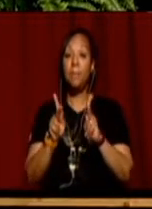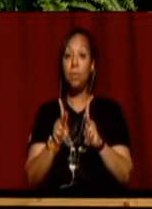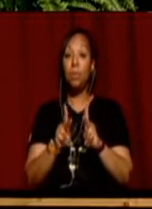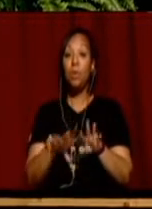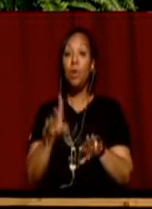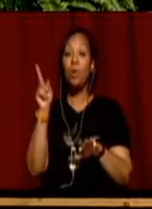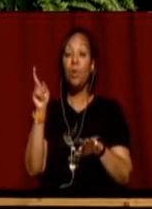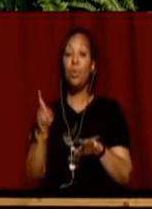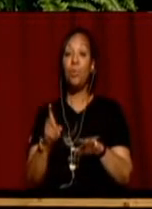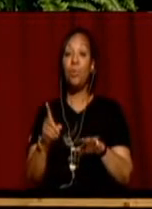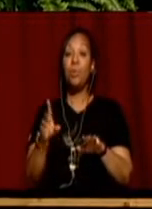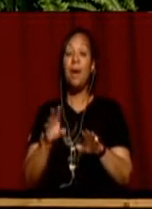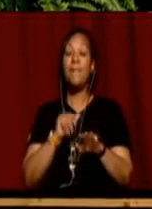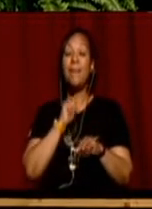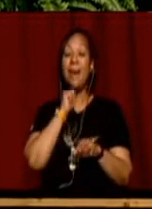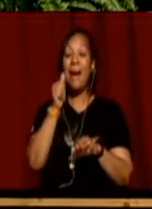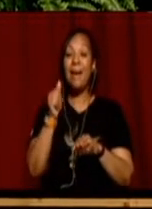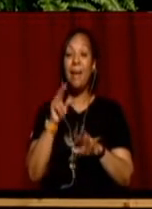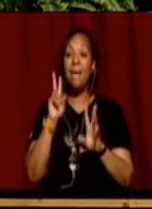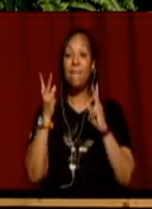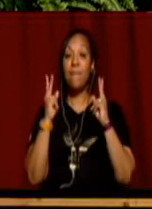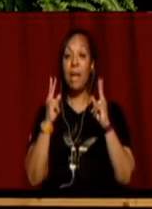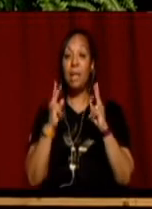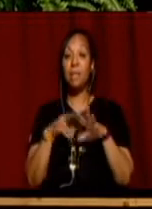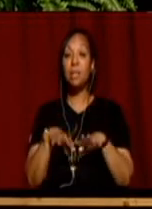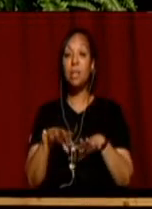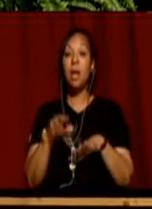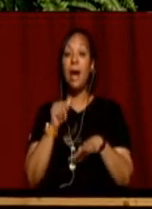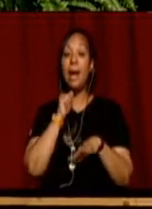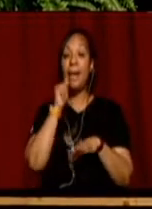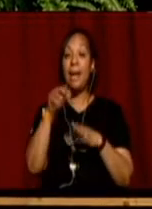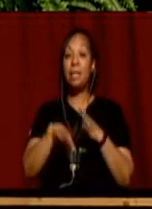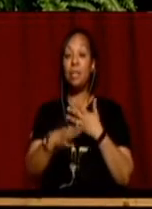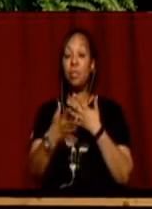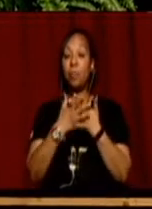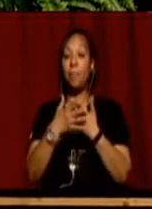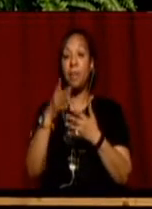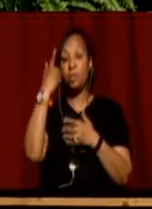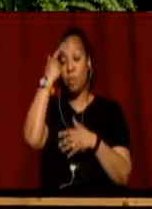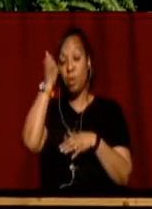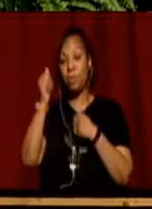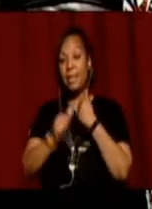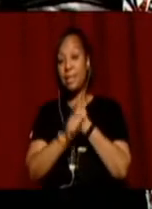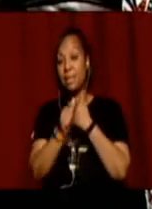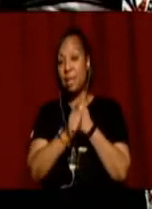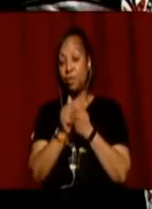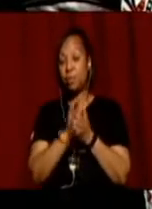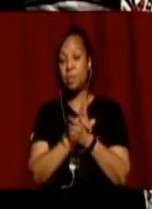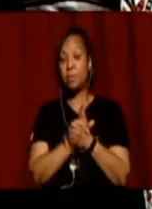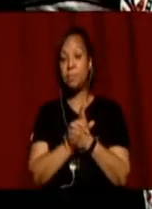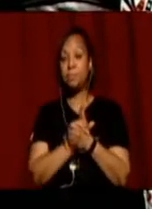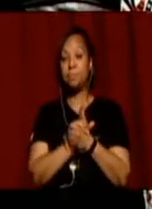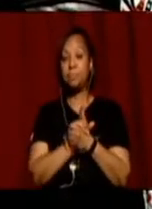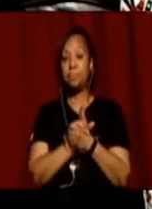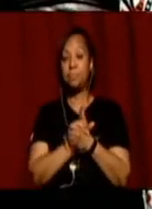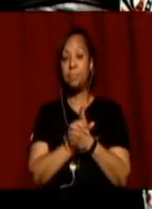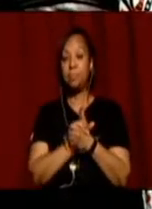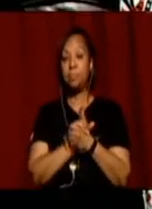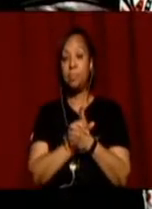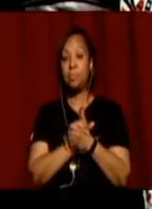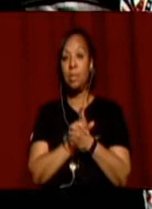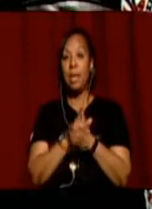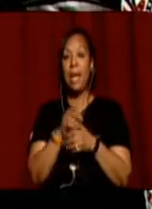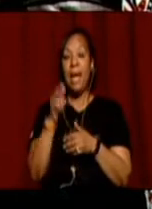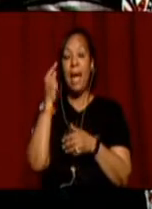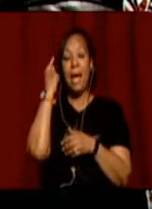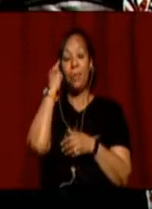sure that people accused of nonviolent crimes are not in the jail, because we know what a dangerous place it is in the midst of a pandemic. I don't think that